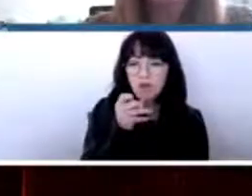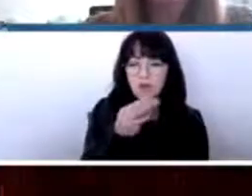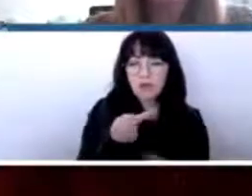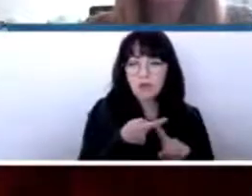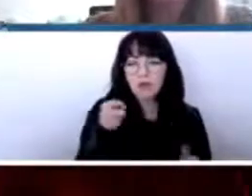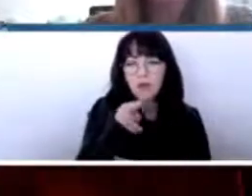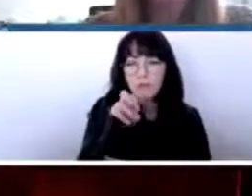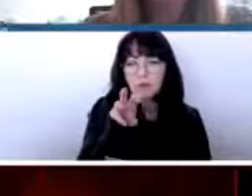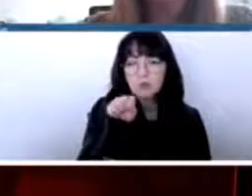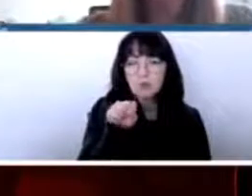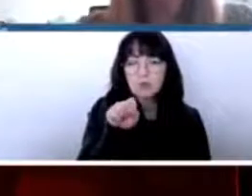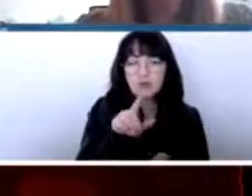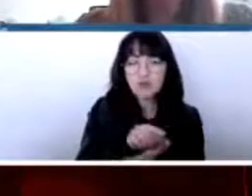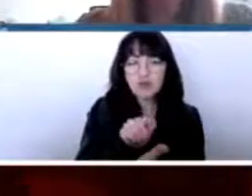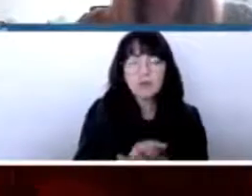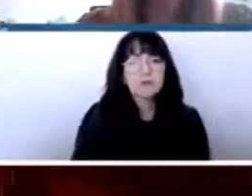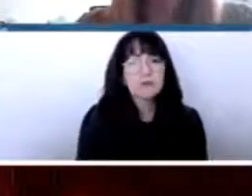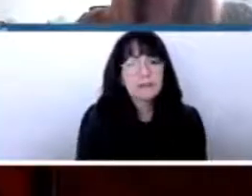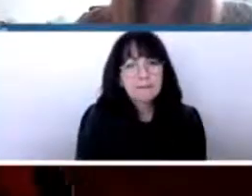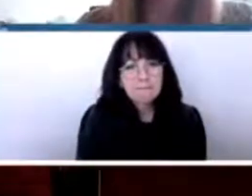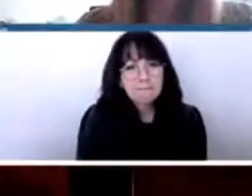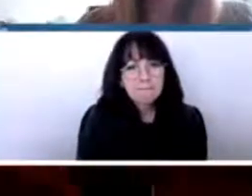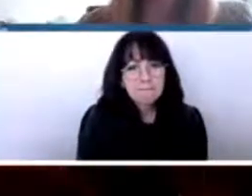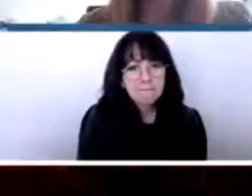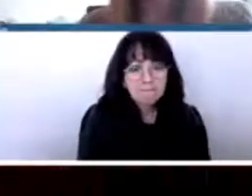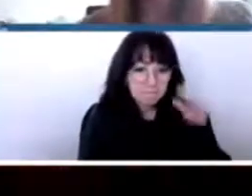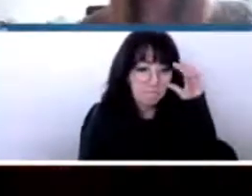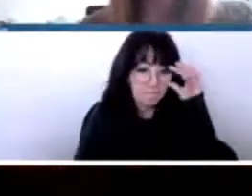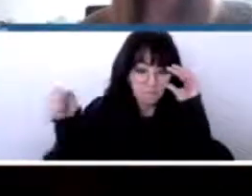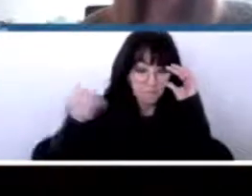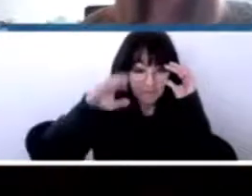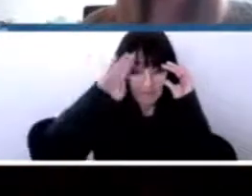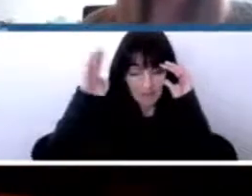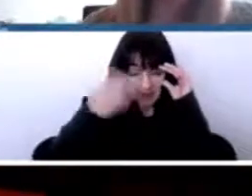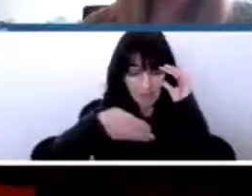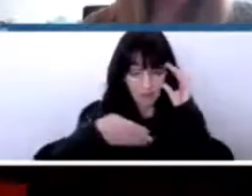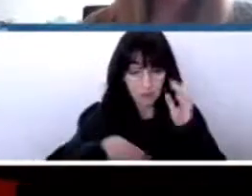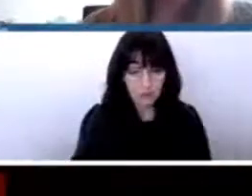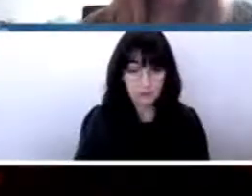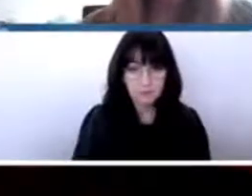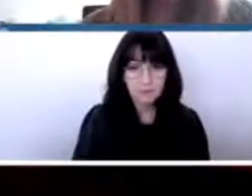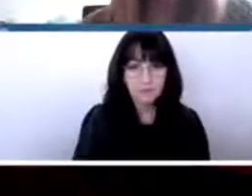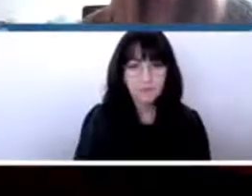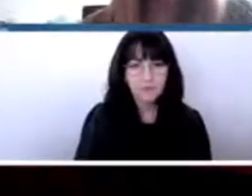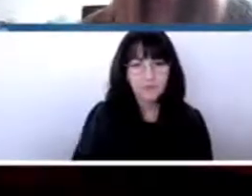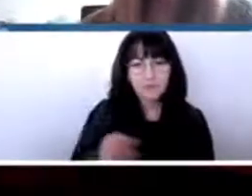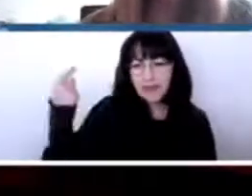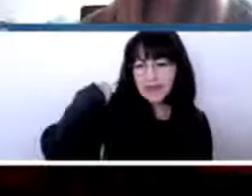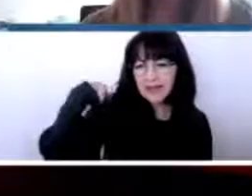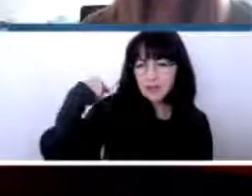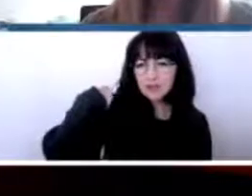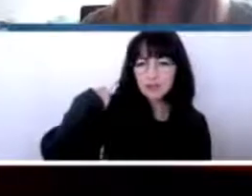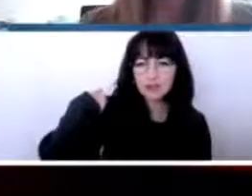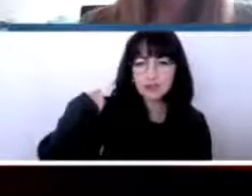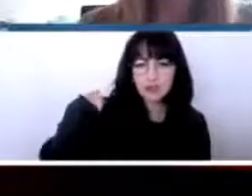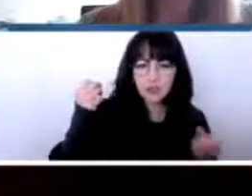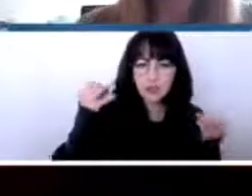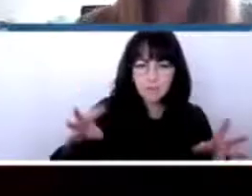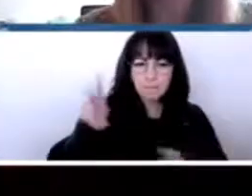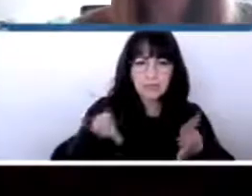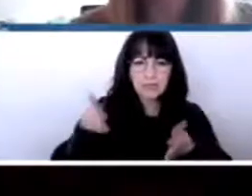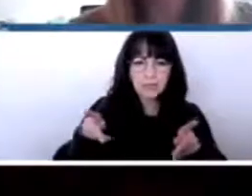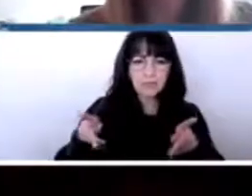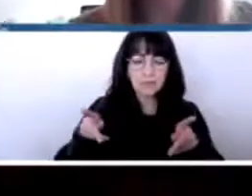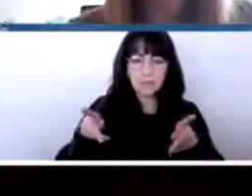Hi there. last year, there was a lot of talk about how